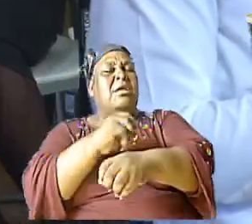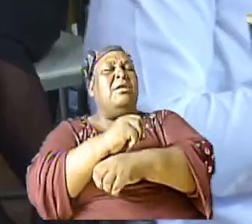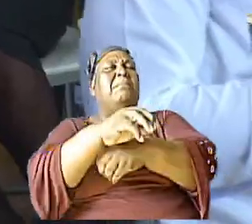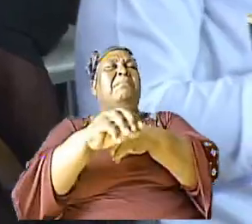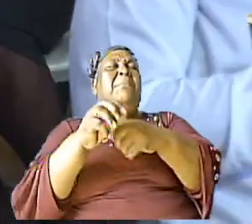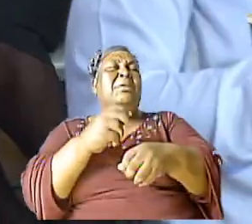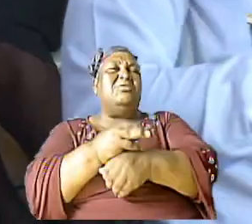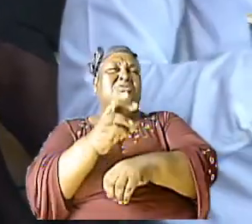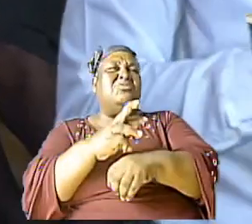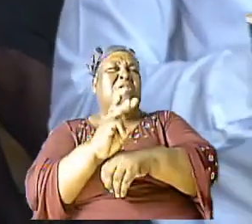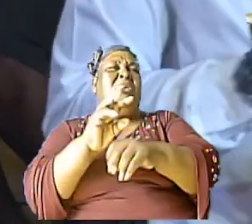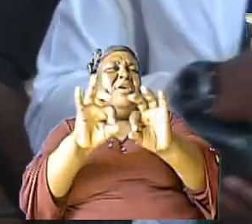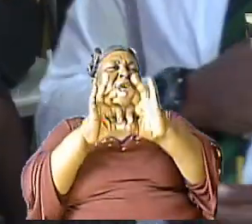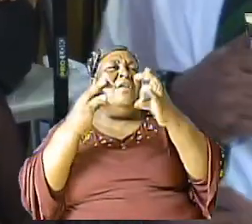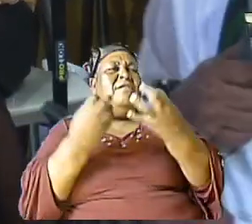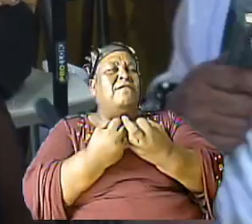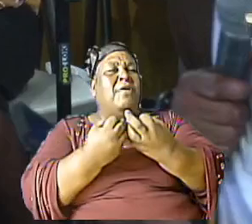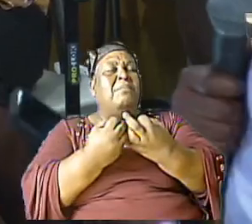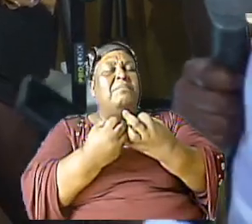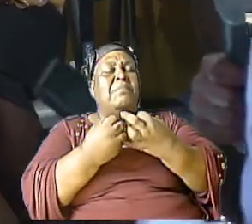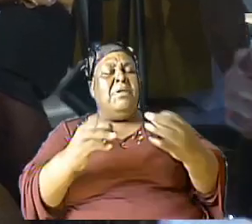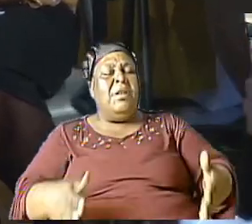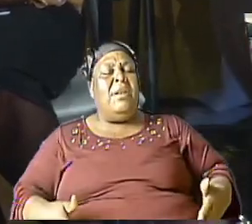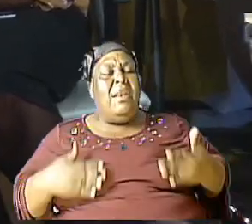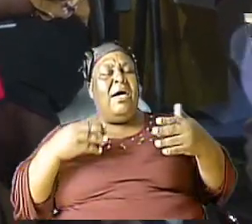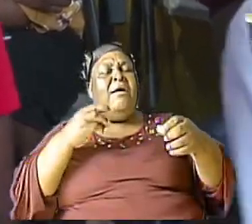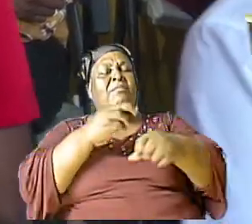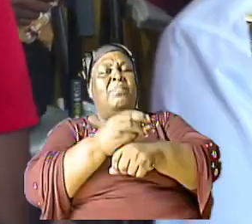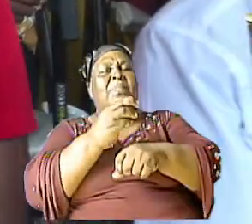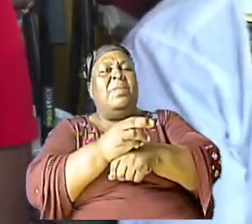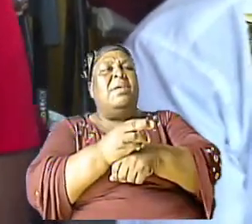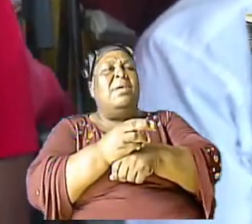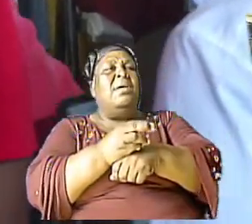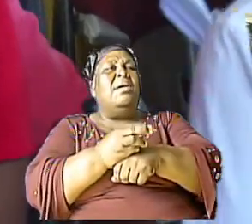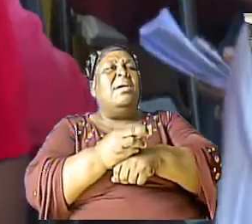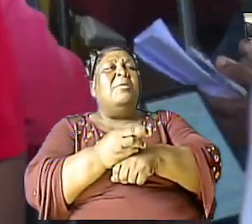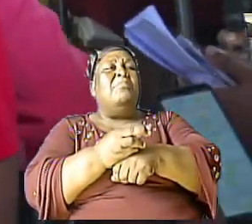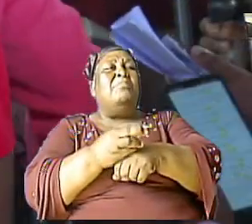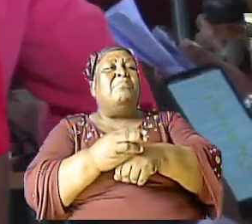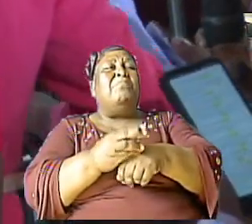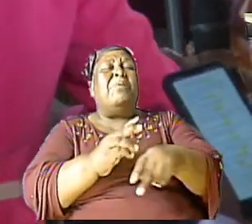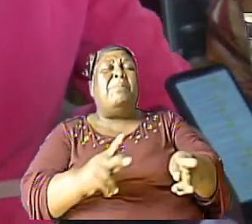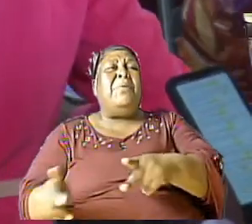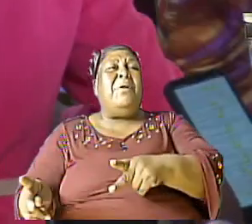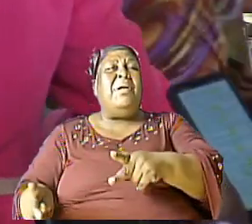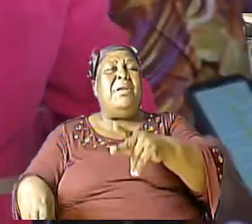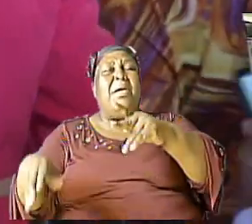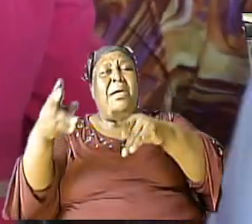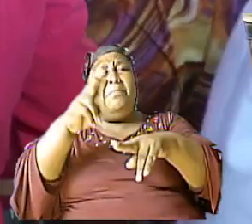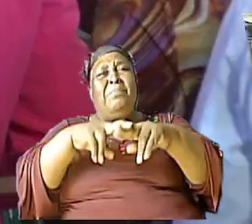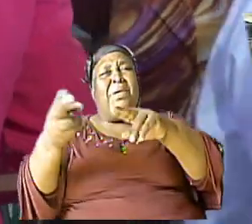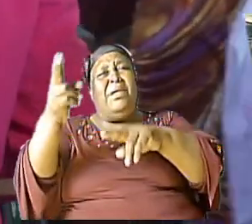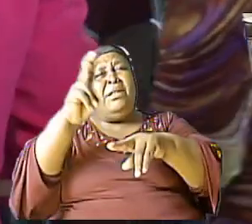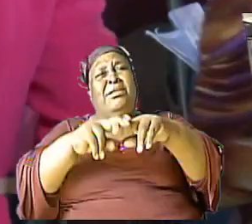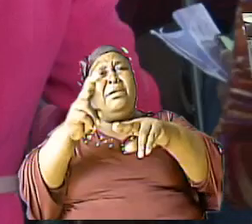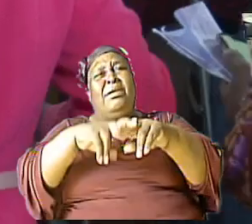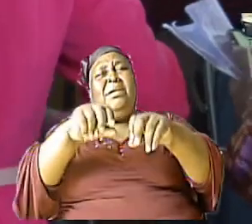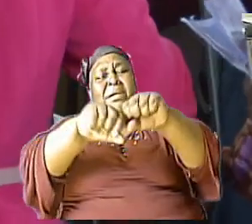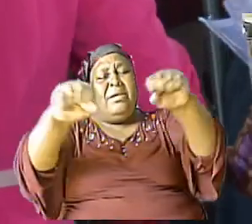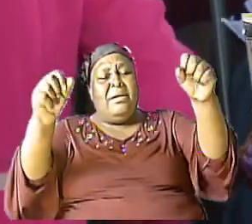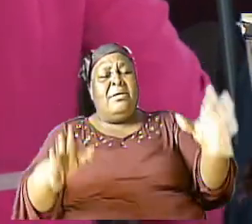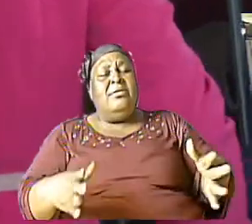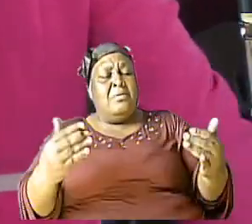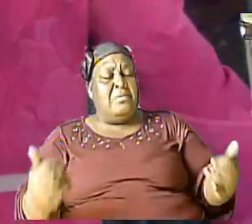Ministries, Family Life Ministries, repairing the breach and rebuilding the altar. So